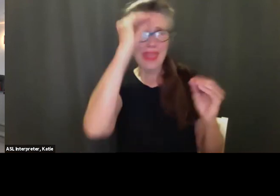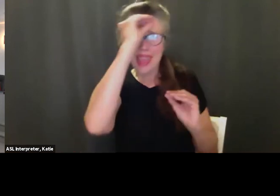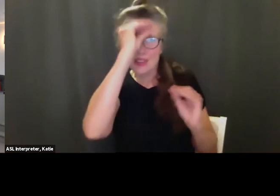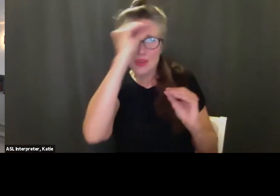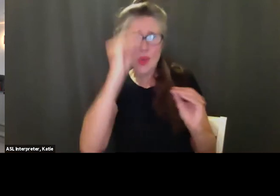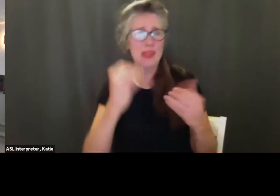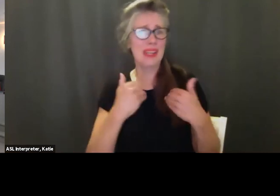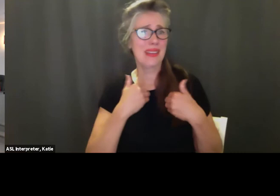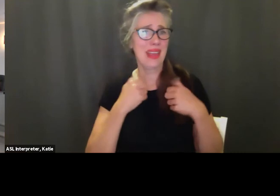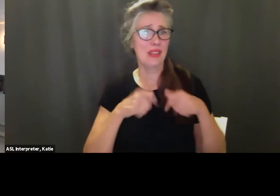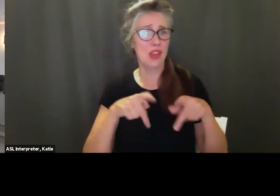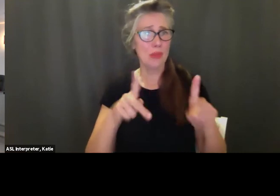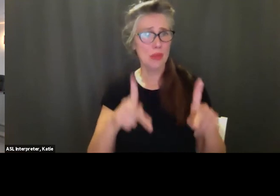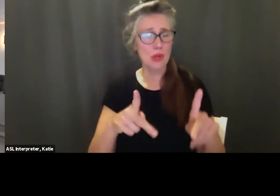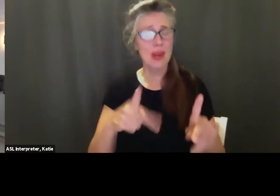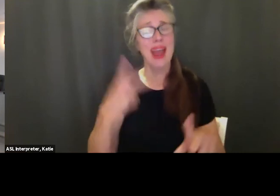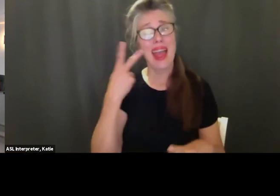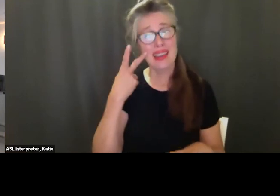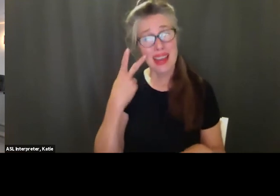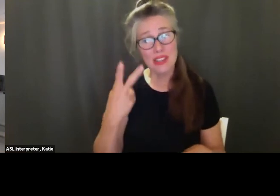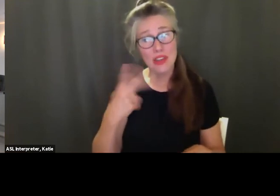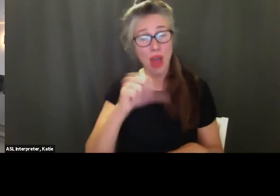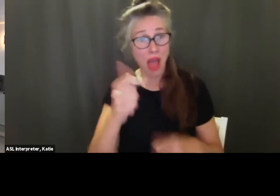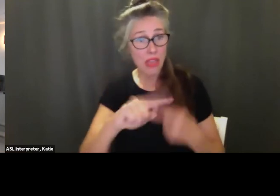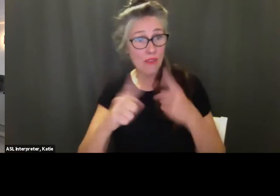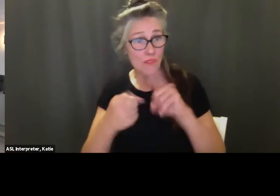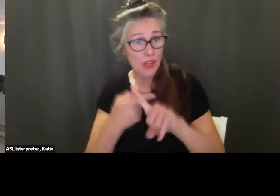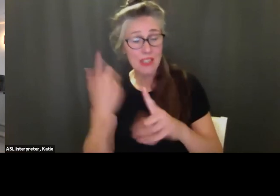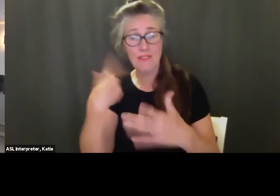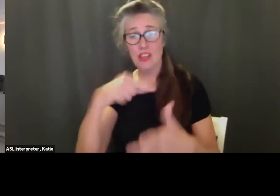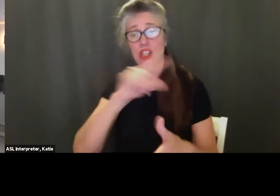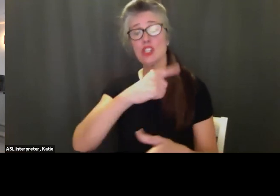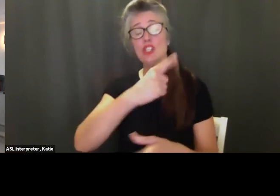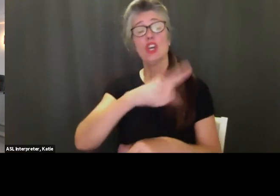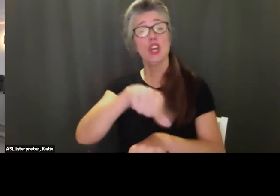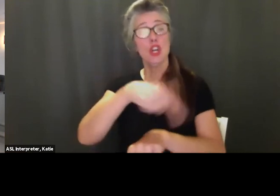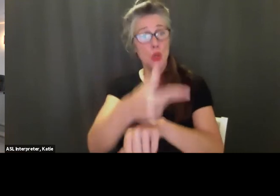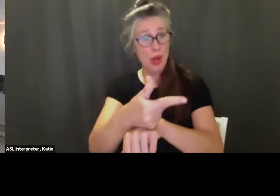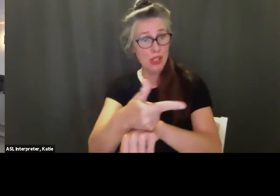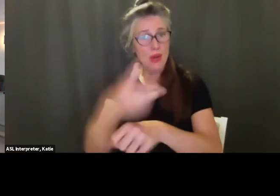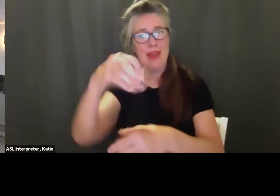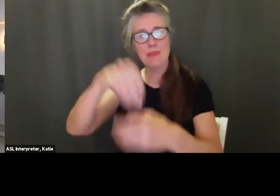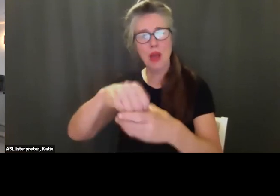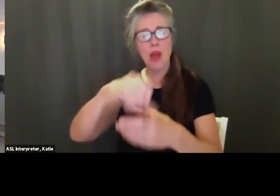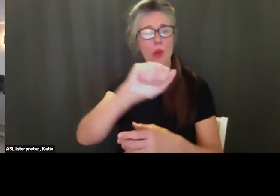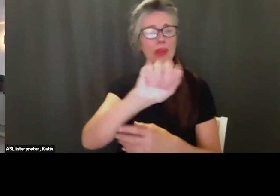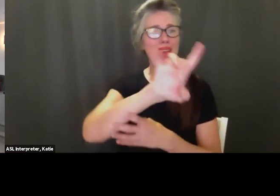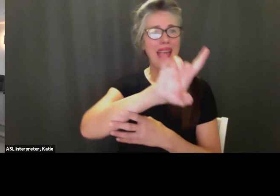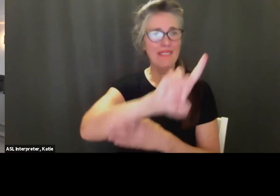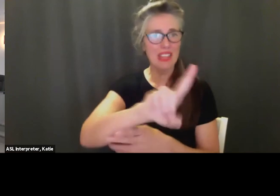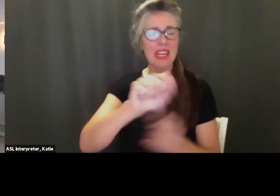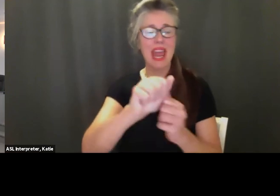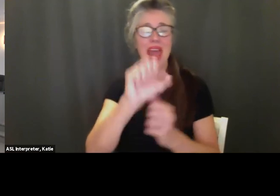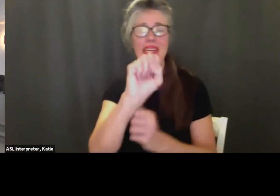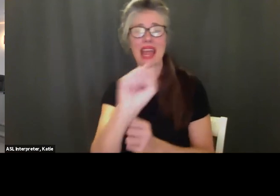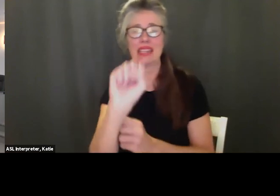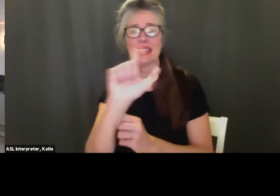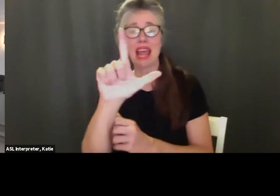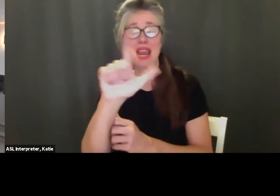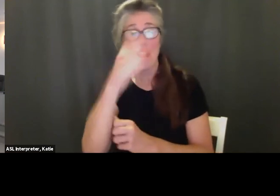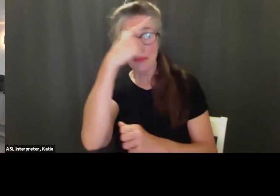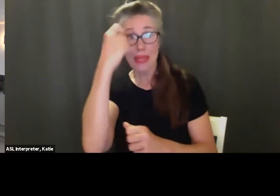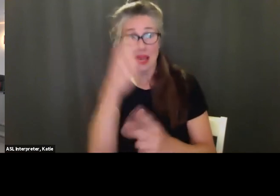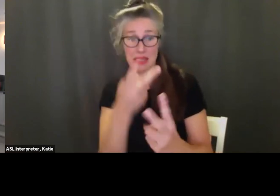opportunities. And I have also had friends who have graduated that were part of AVID and FLA who have told me that because of